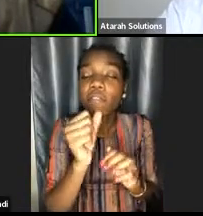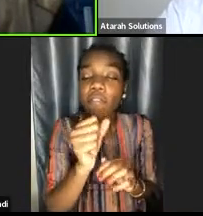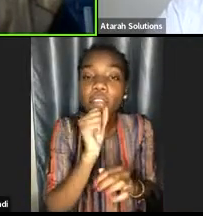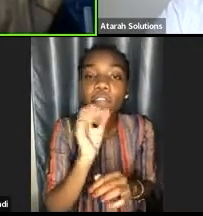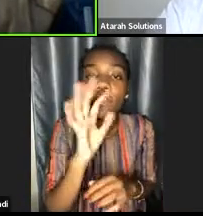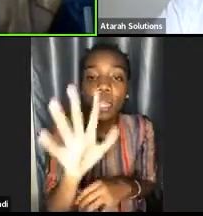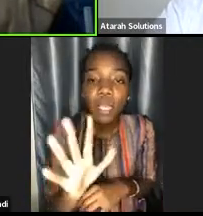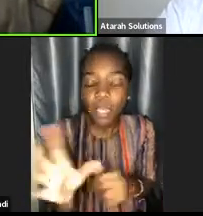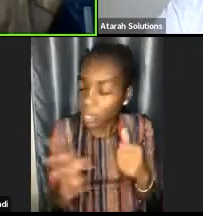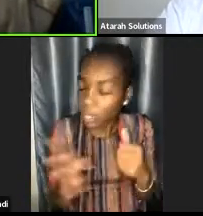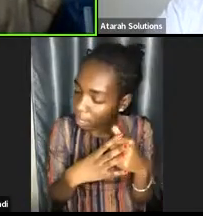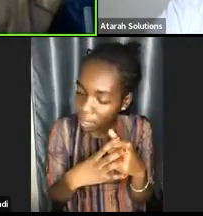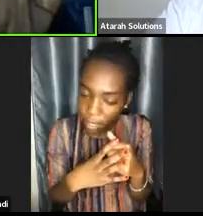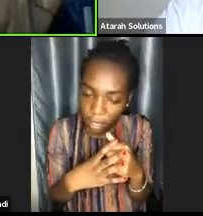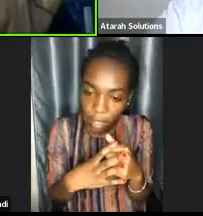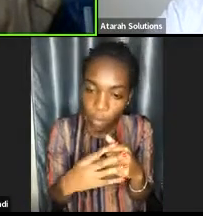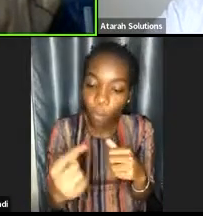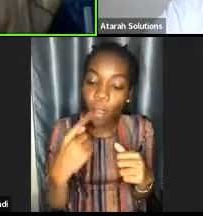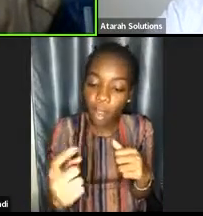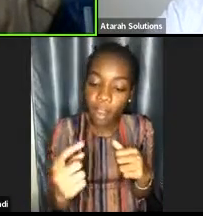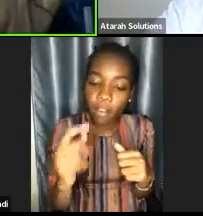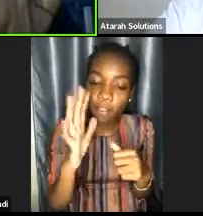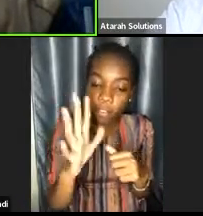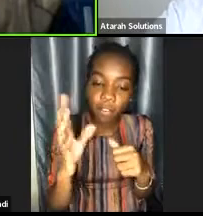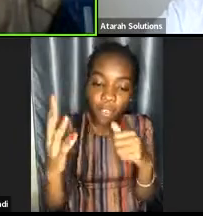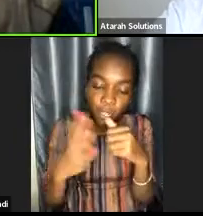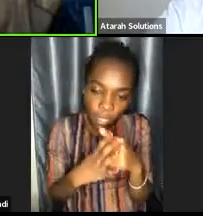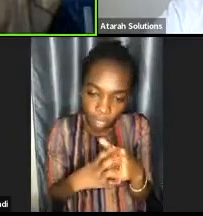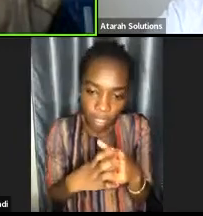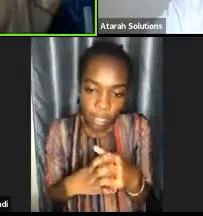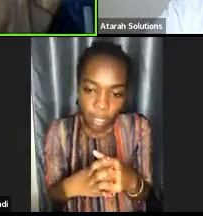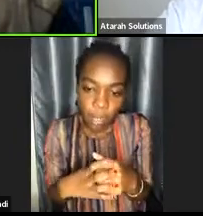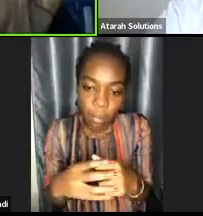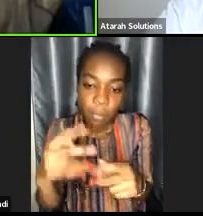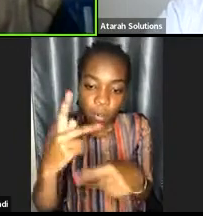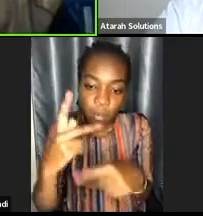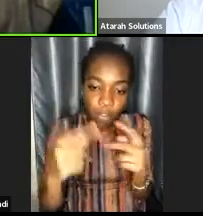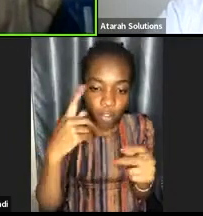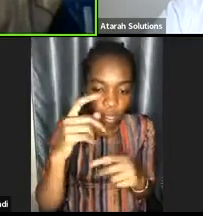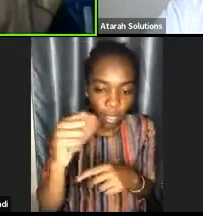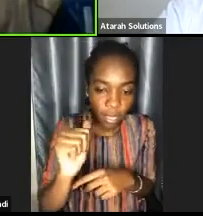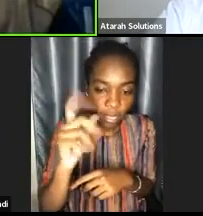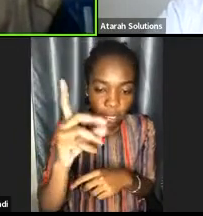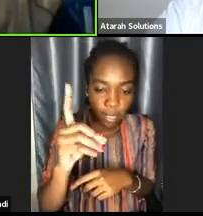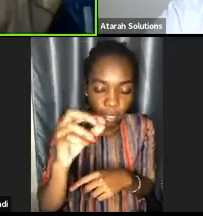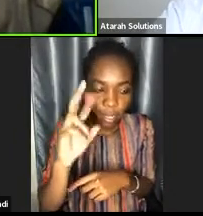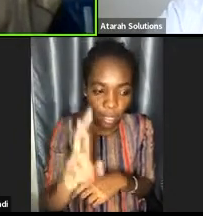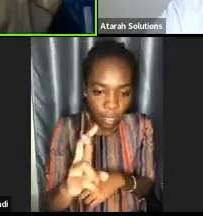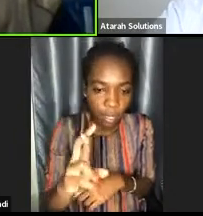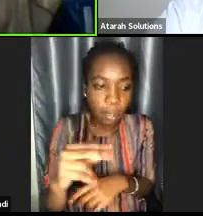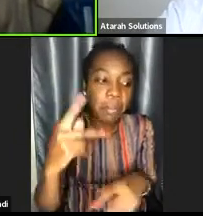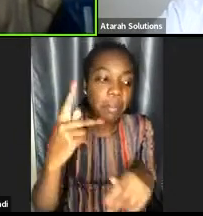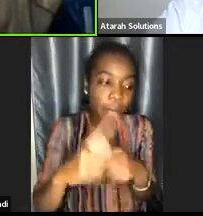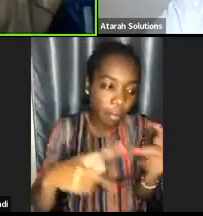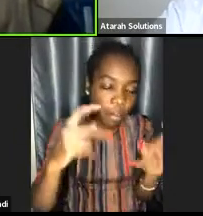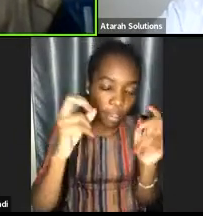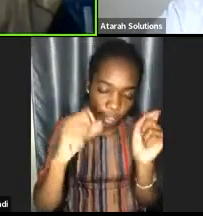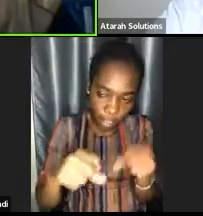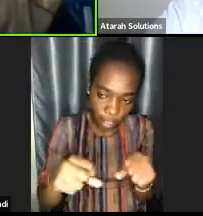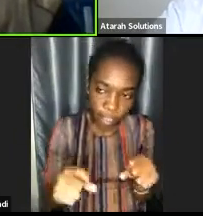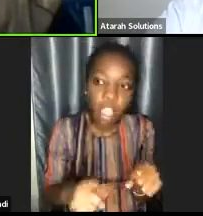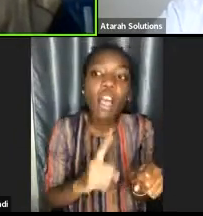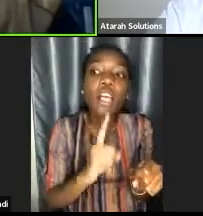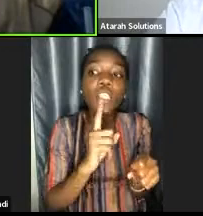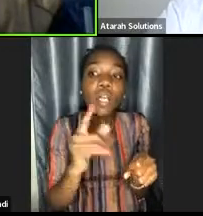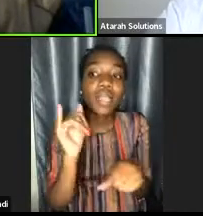for these processes, for ADR to be promoted. So essentially, these